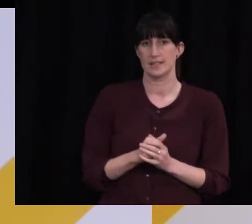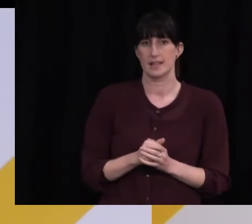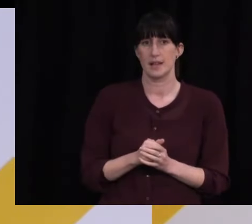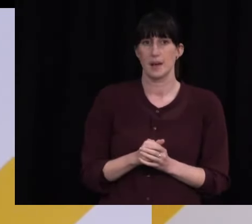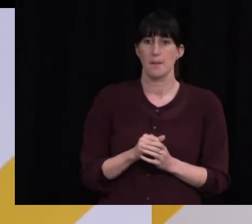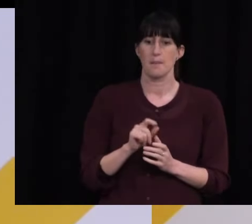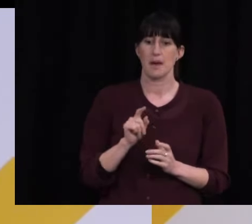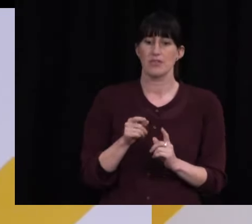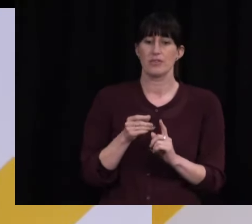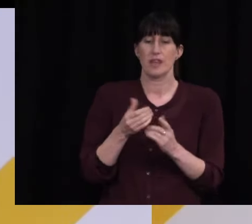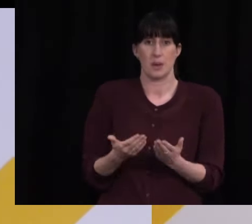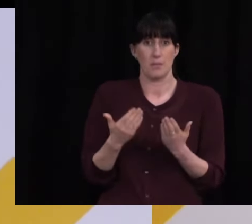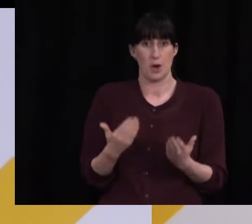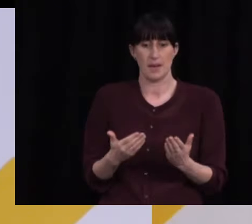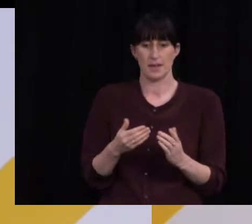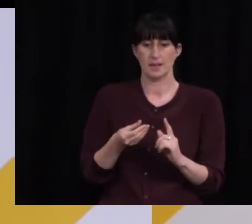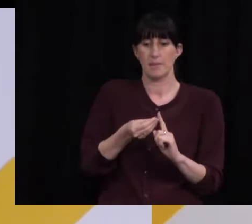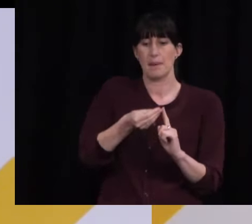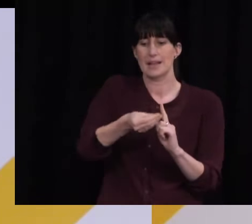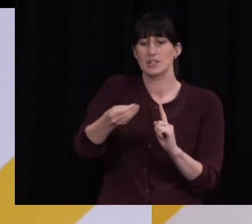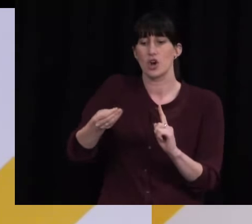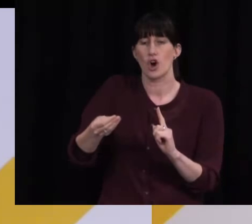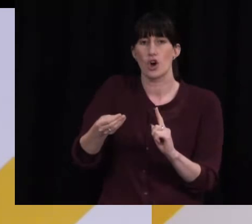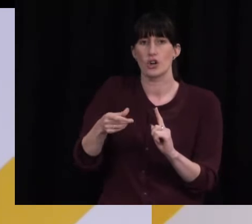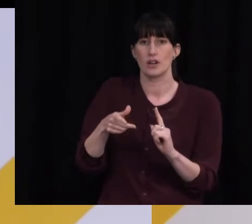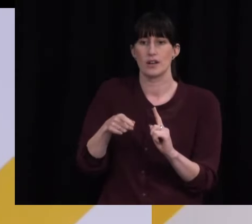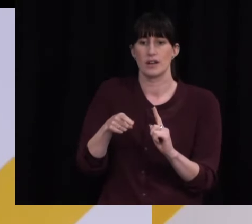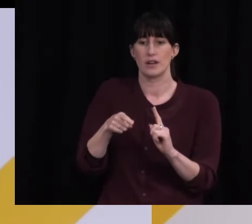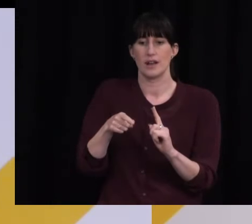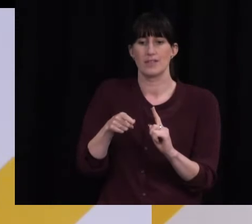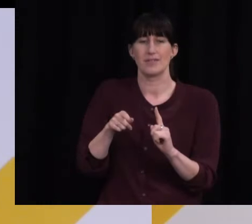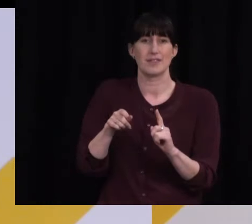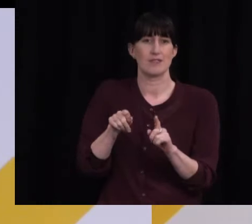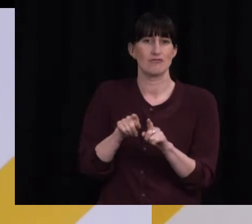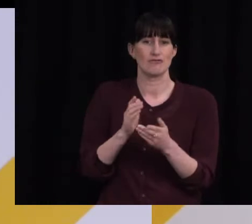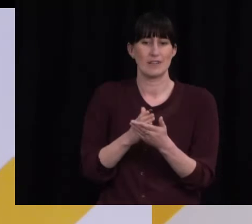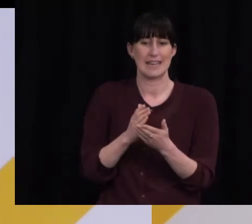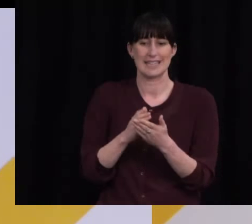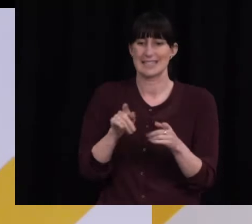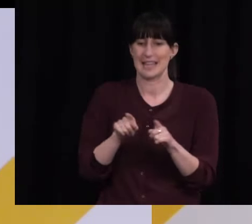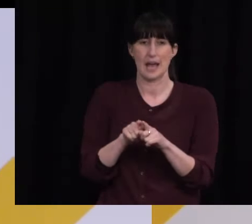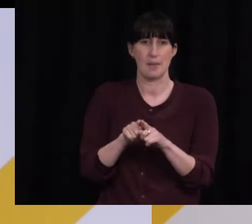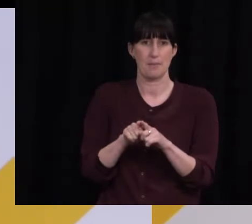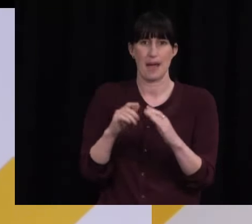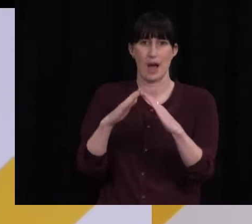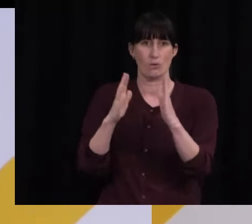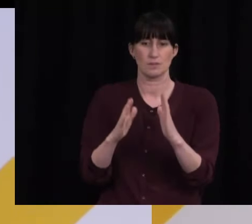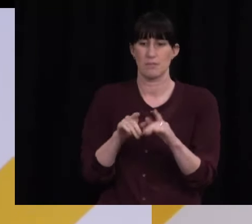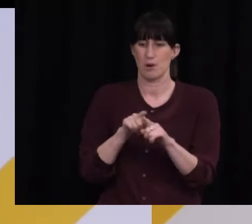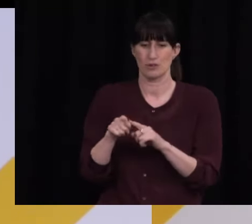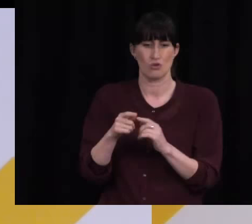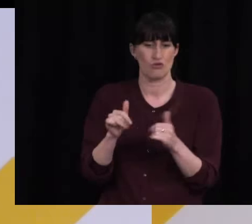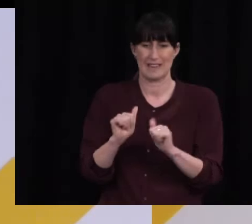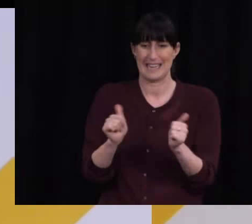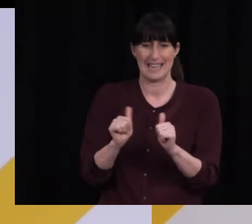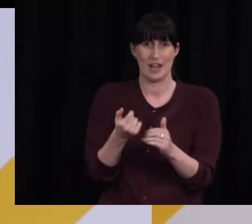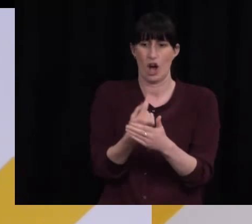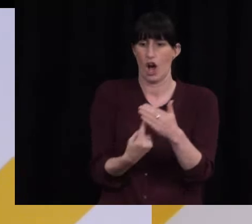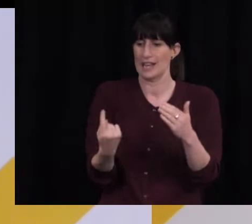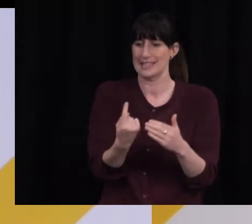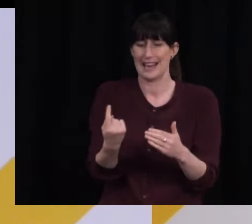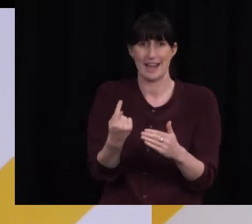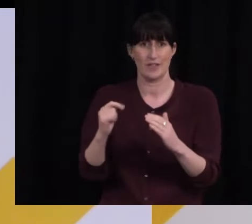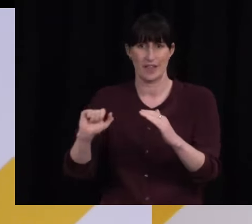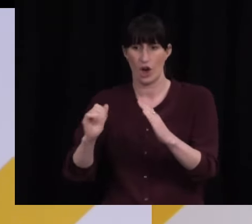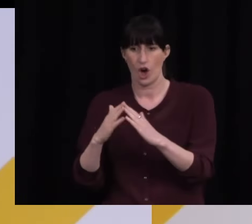which are people who are already, in fact, today, all of the cases were either in isolation, somewhere at home